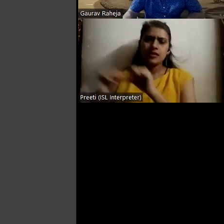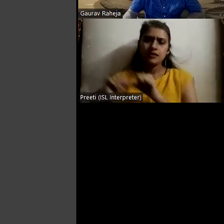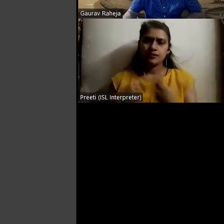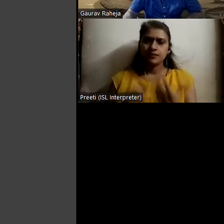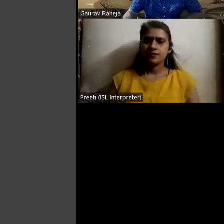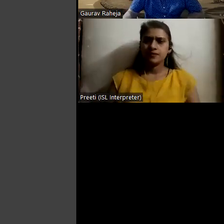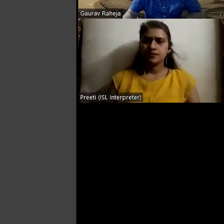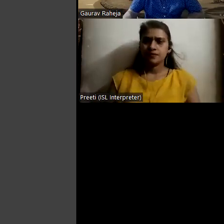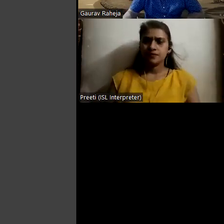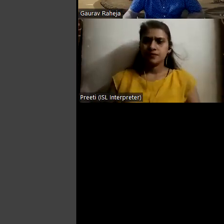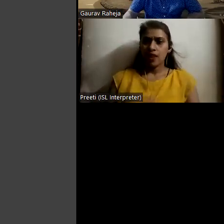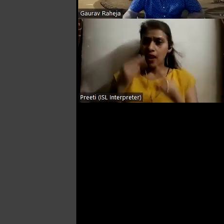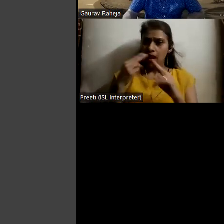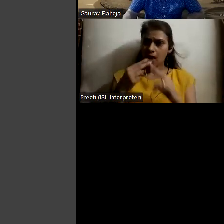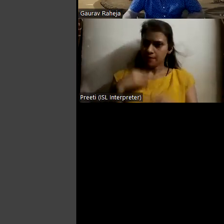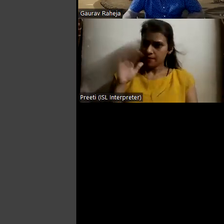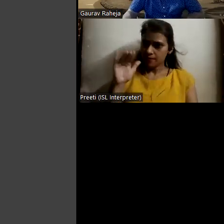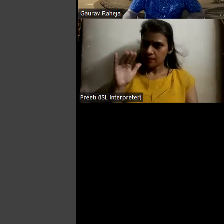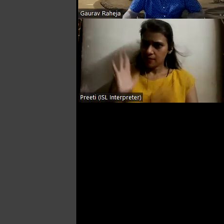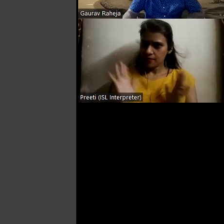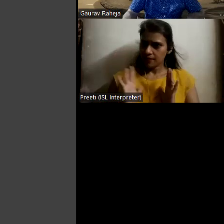You want me to call out names?